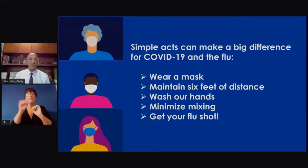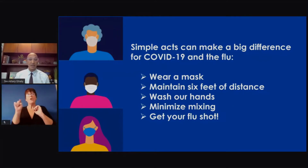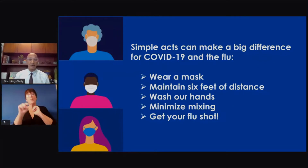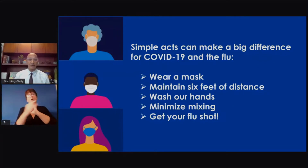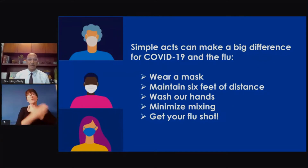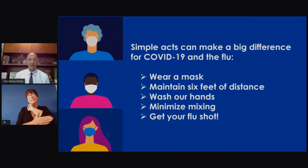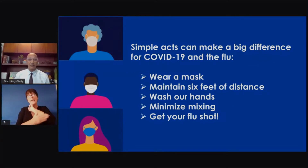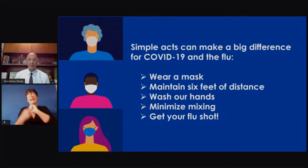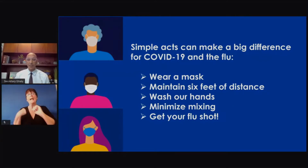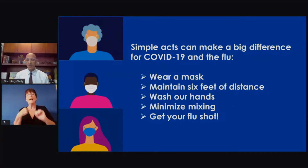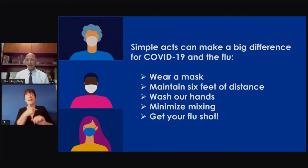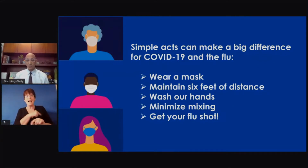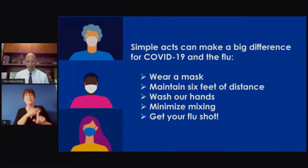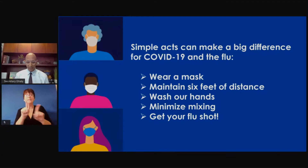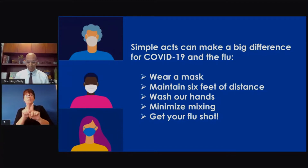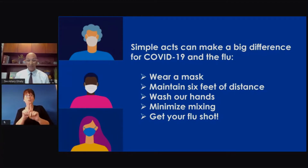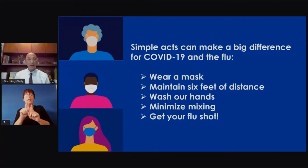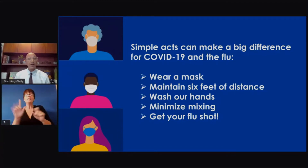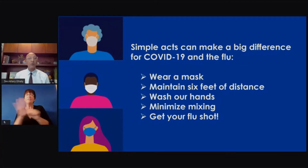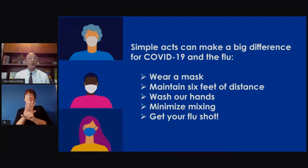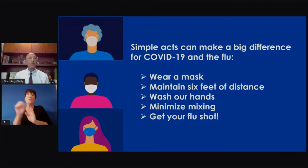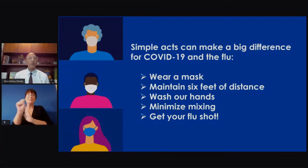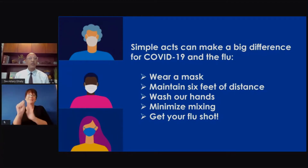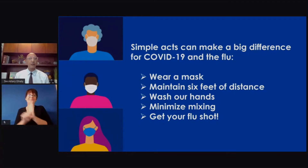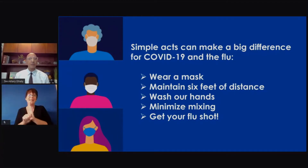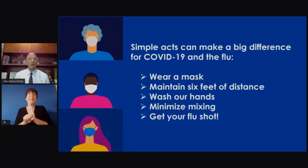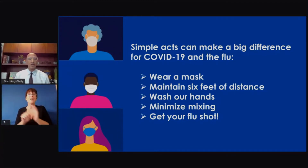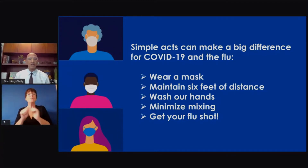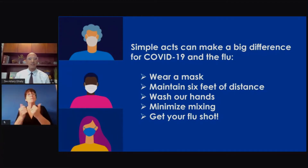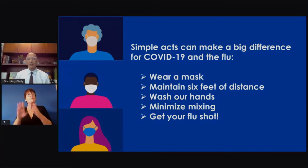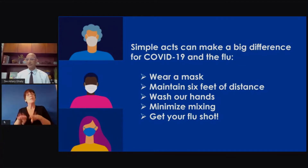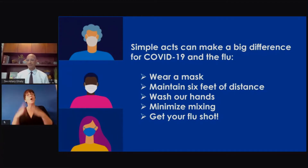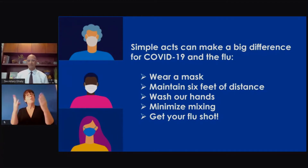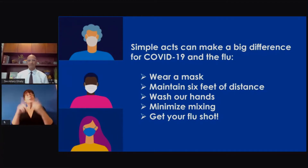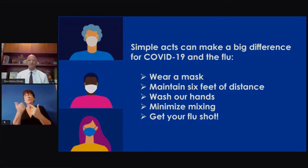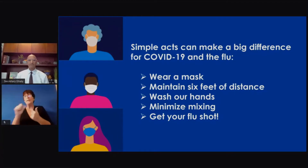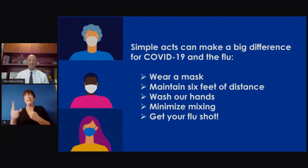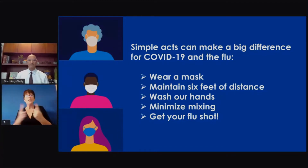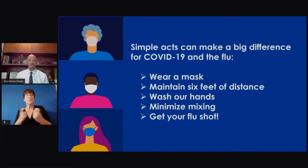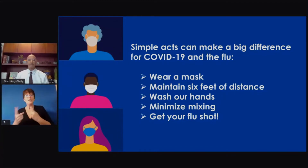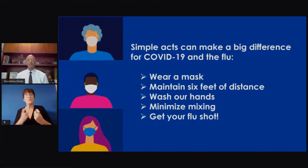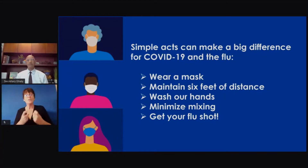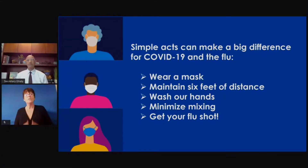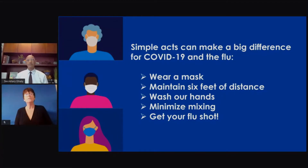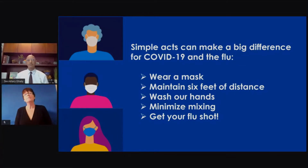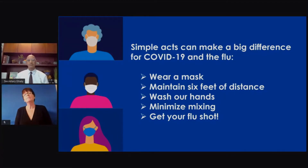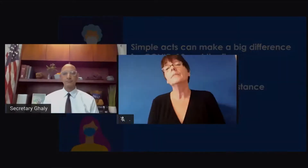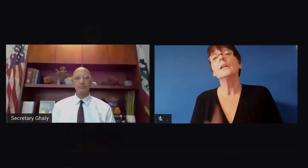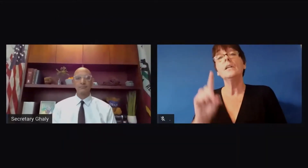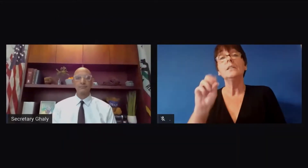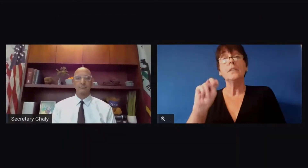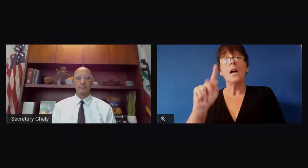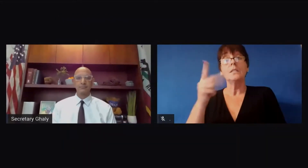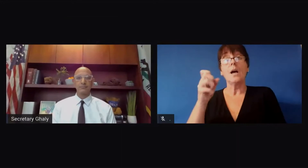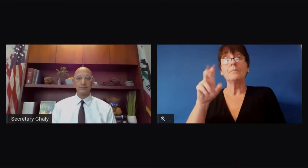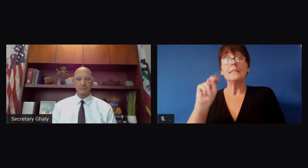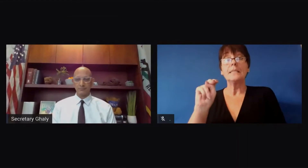us as an entire state. So with that, I want to open it up to questions. Don Thompson, AP.